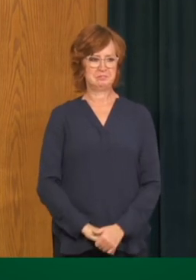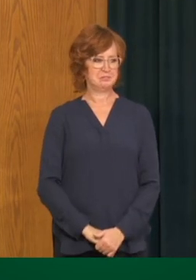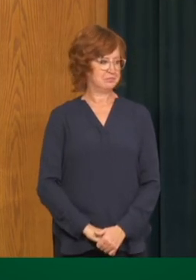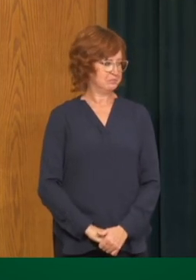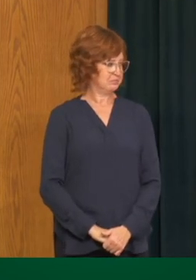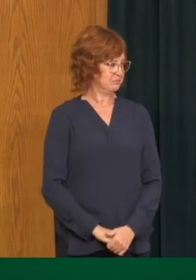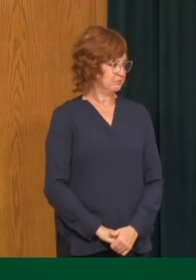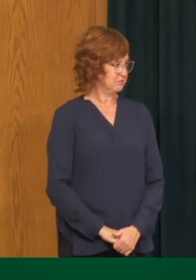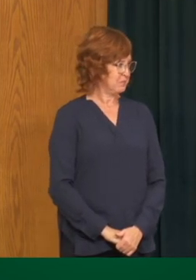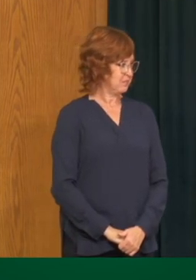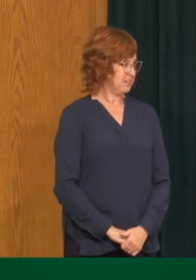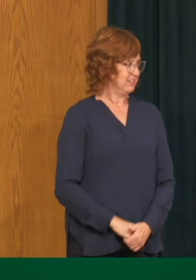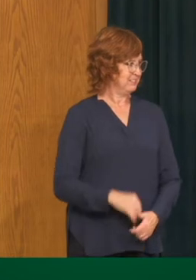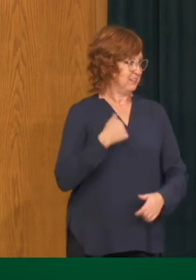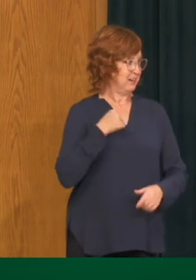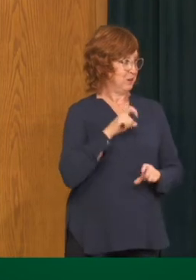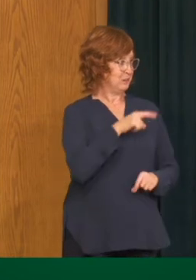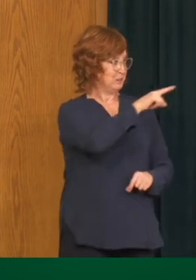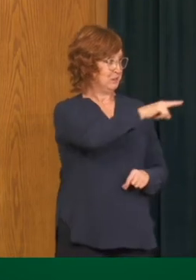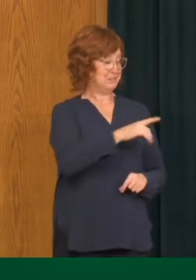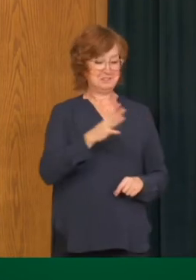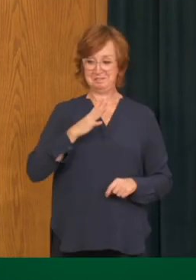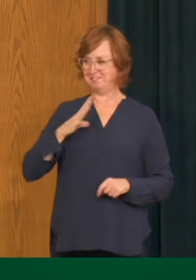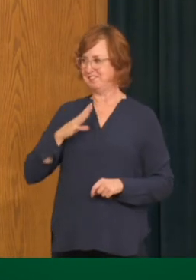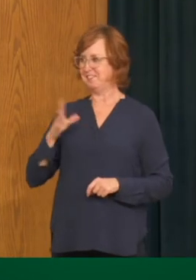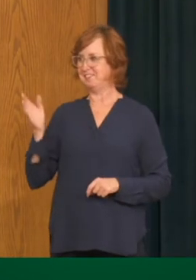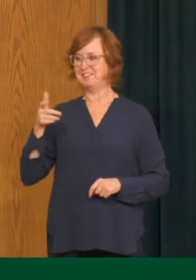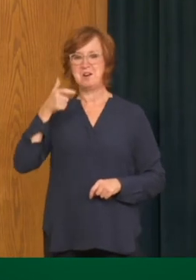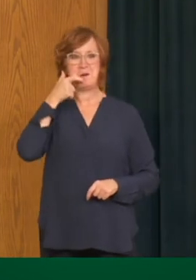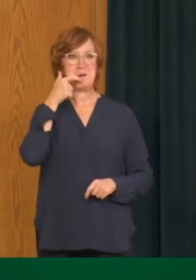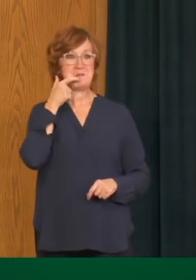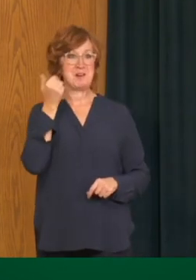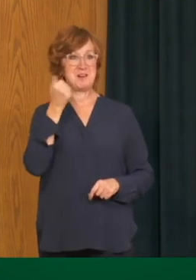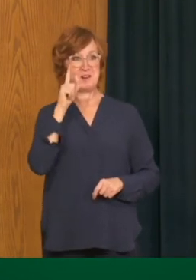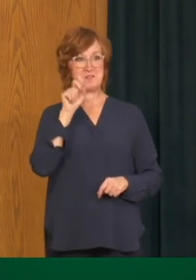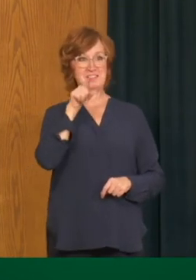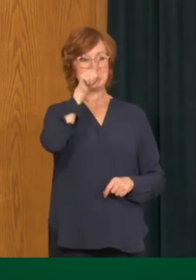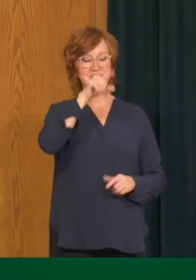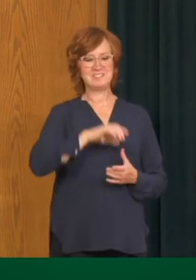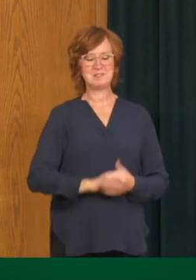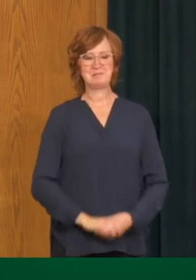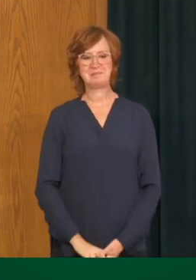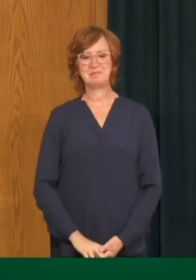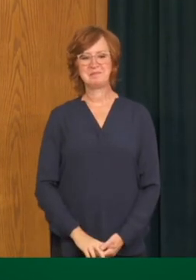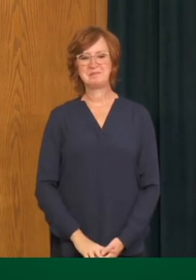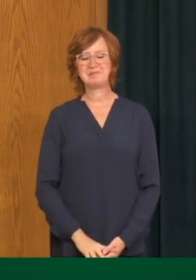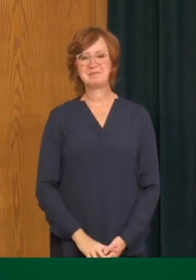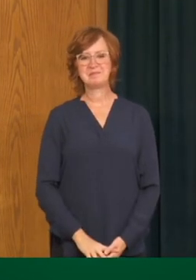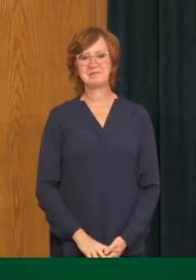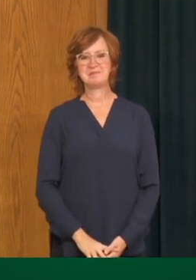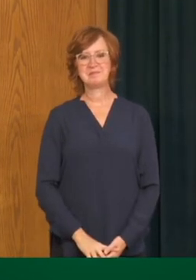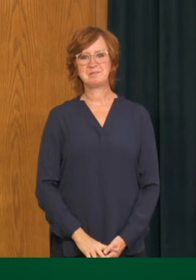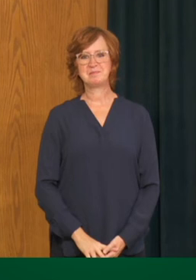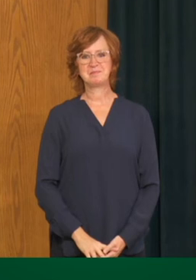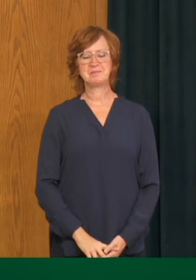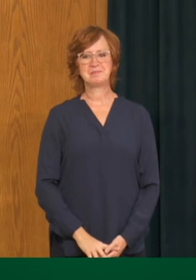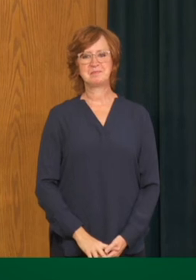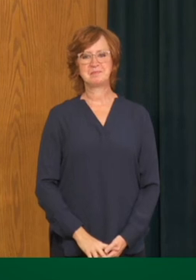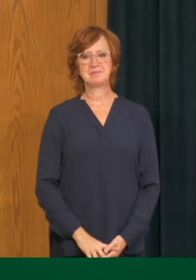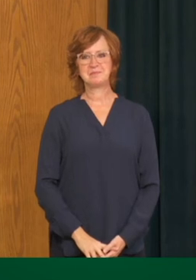Maybe I have a few questions for you. Operator, we'll take our next question from the phone line.